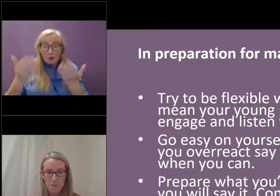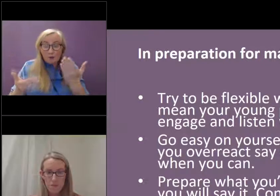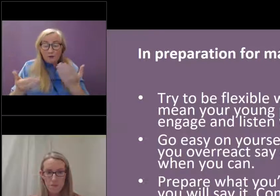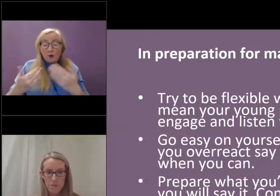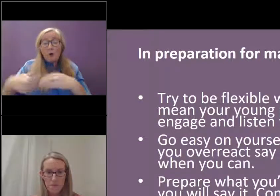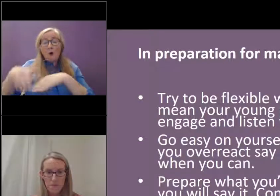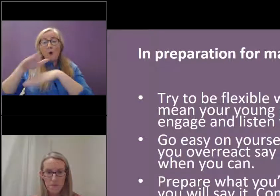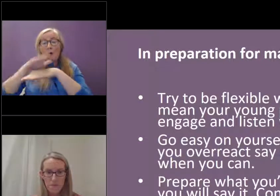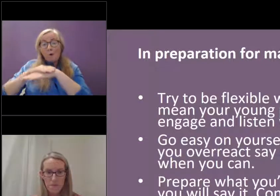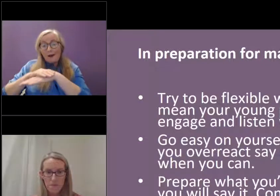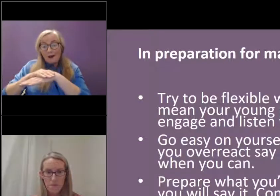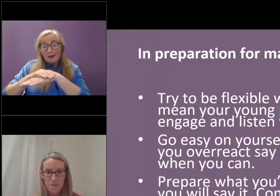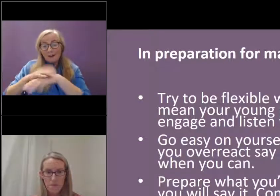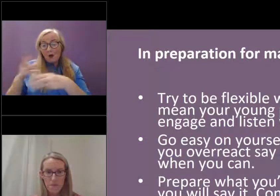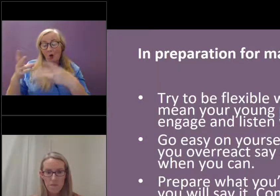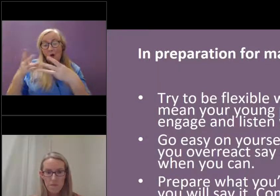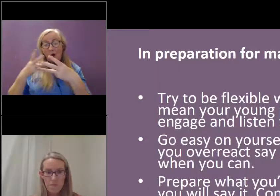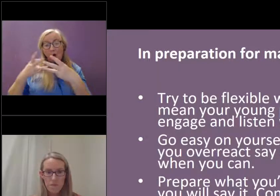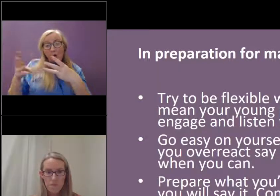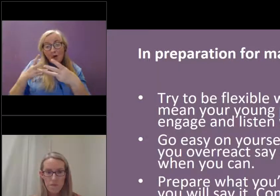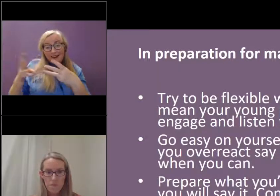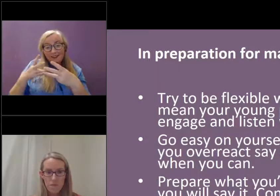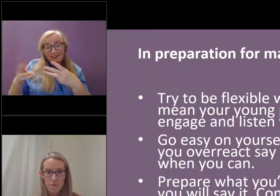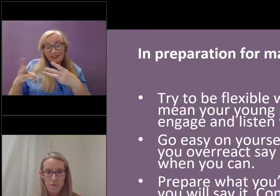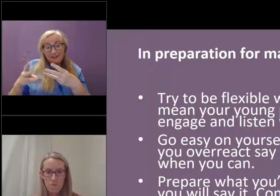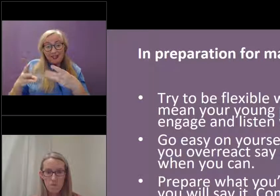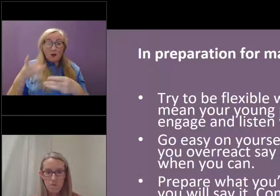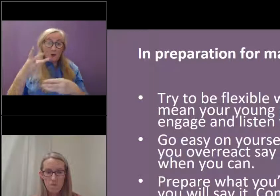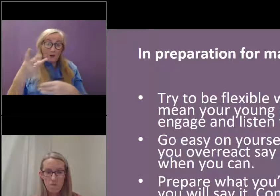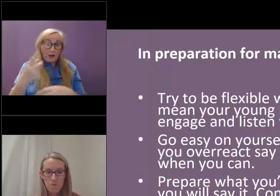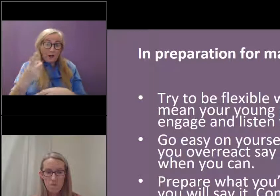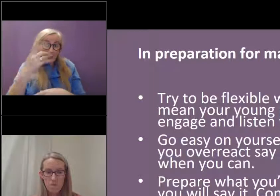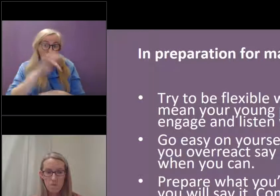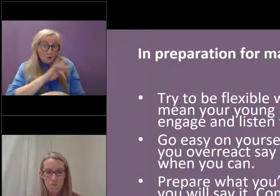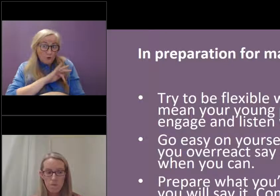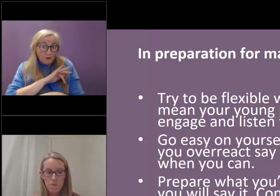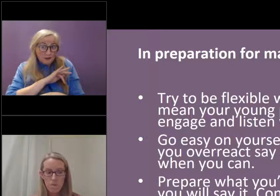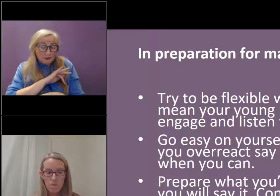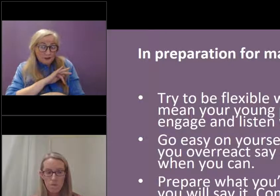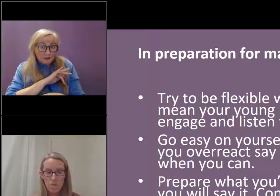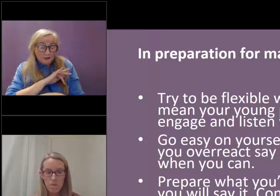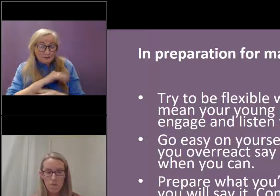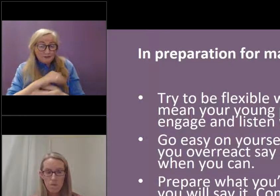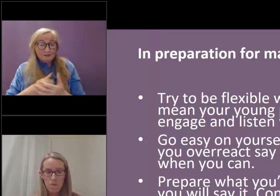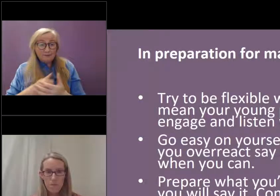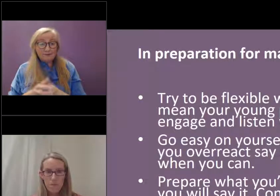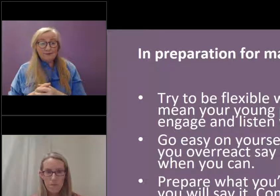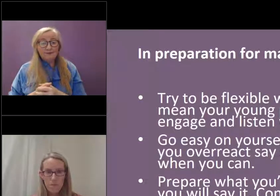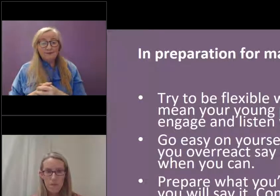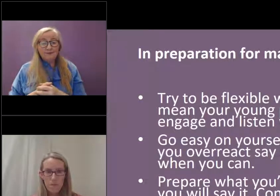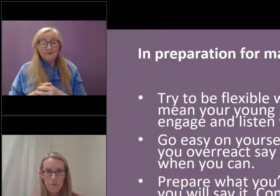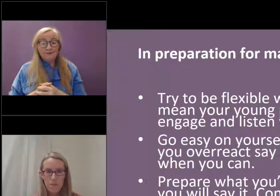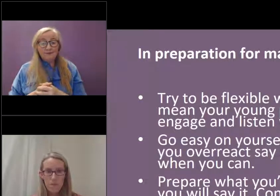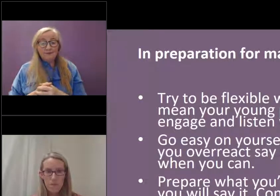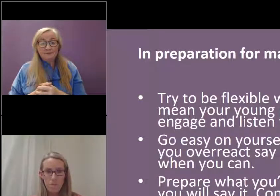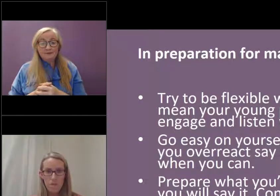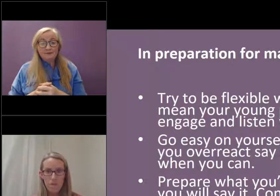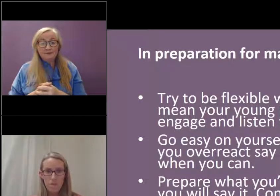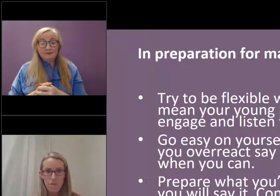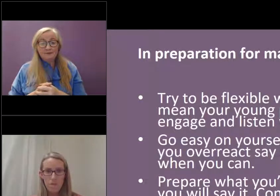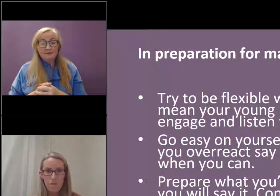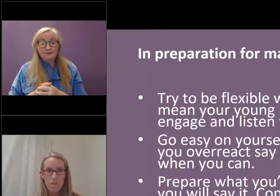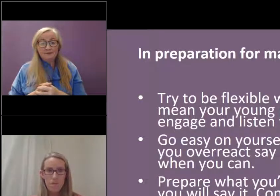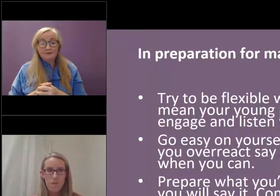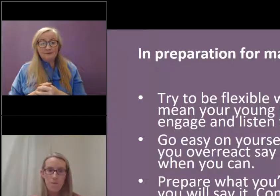day, and are there others present? Are you going to be on your own? Are you